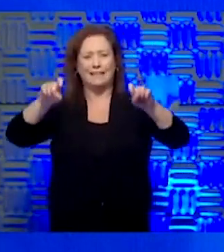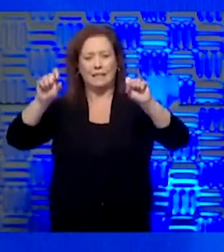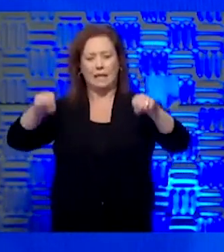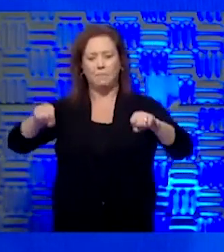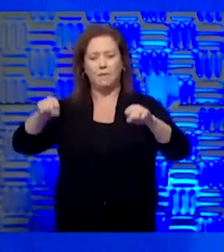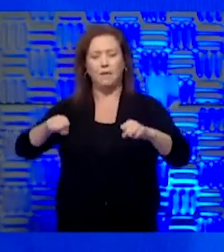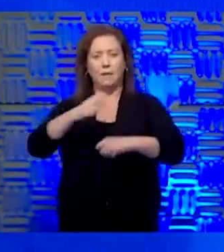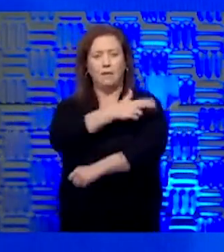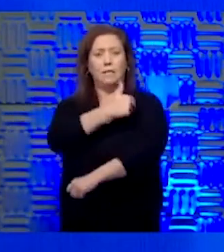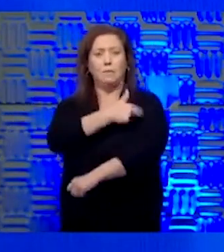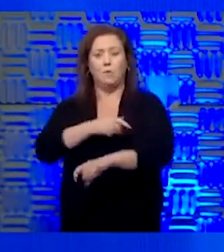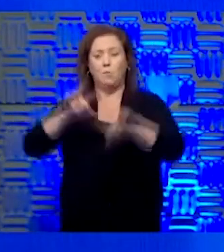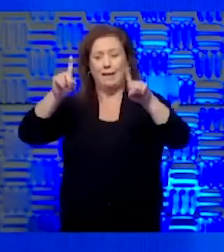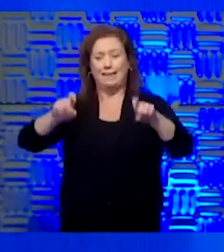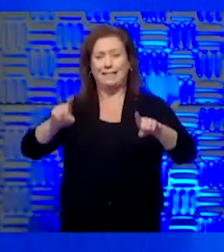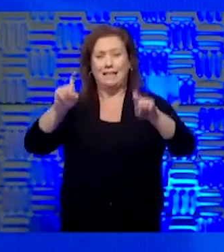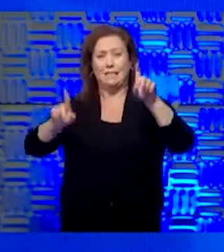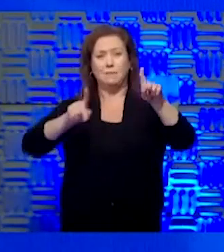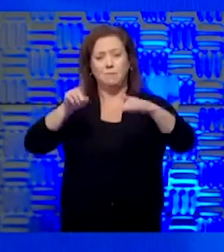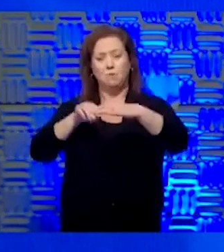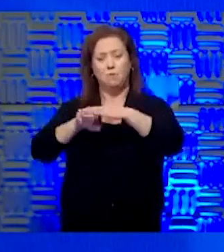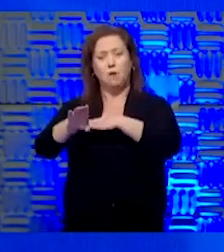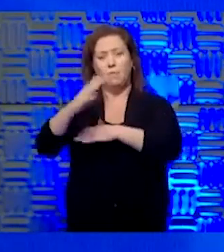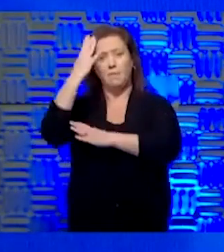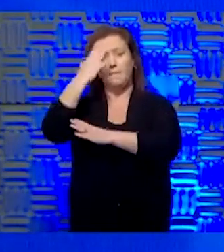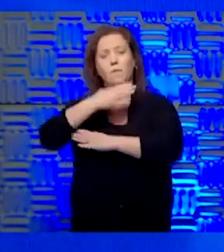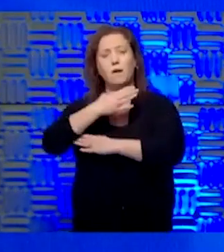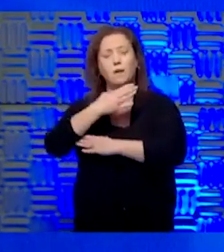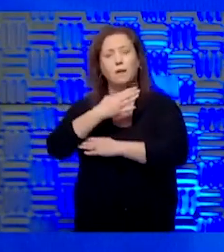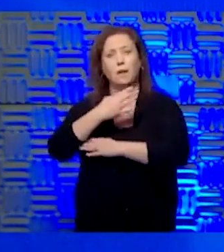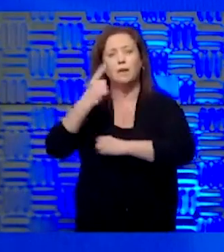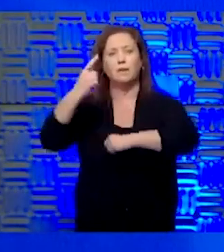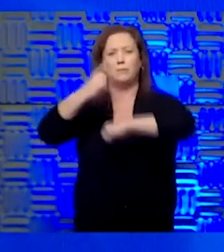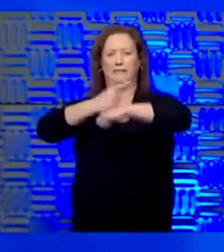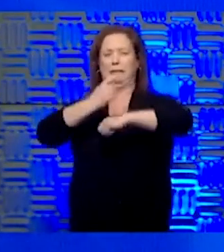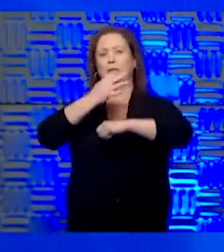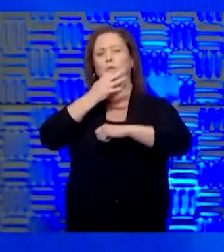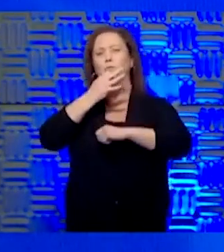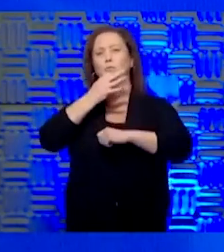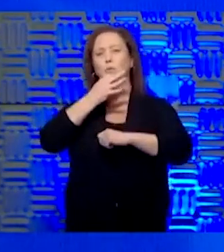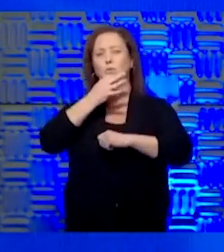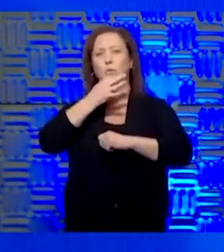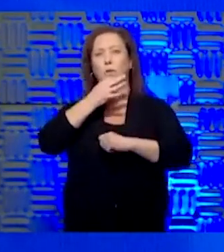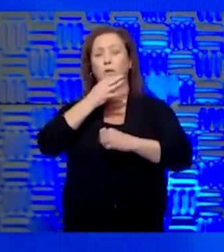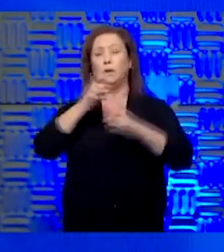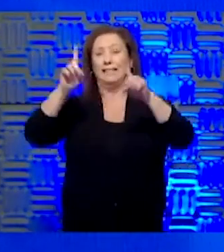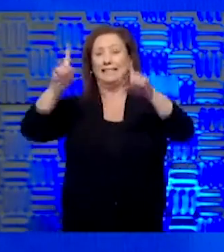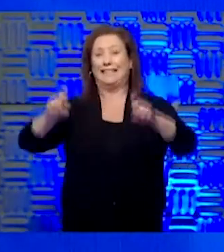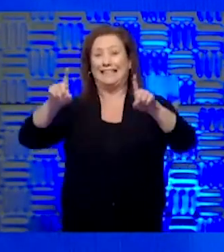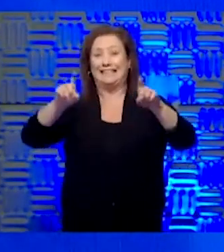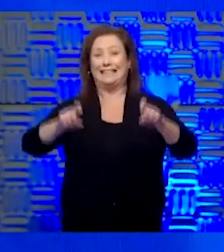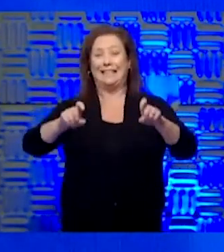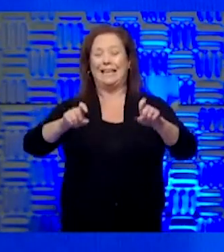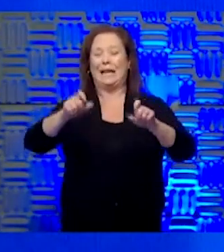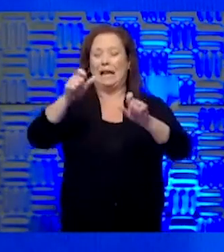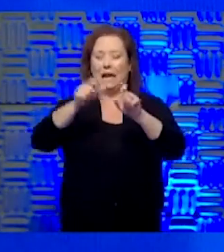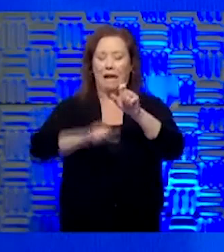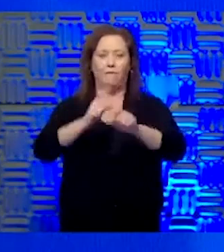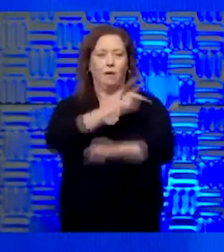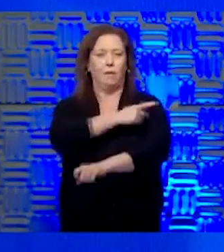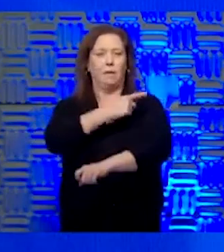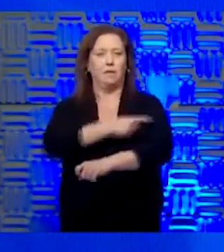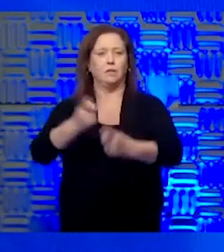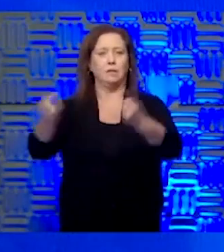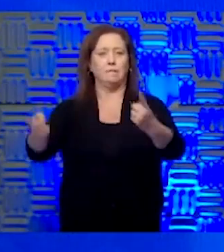range of people who come into the front door. And I think there will be a day in the not too distant future we may think about testing every patient who comes in the hospital to see if they